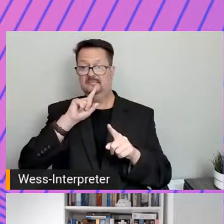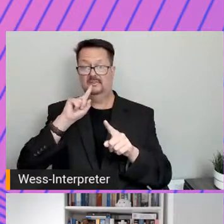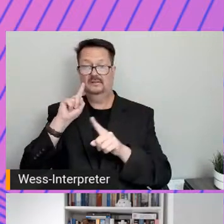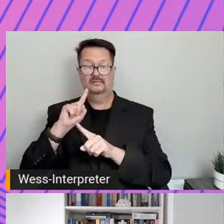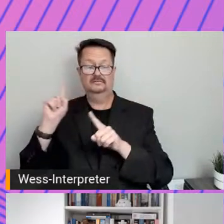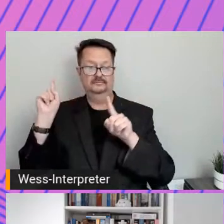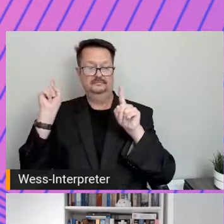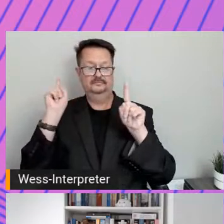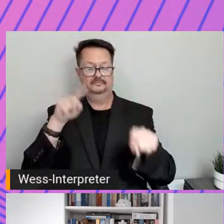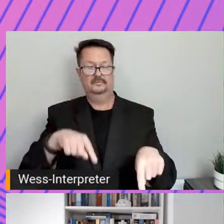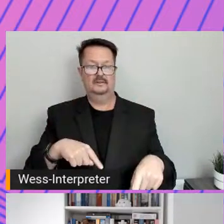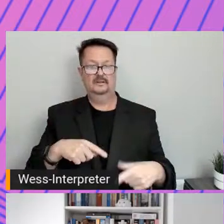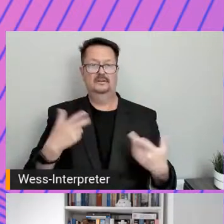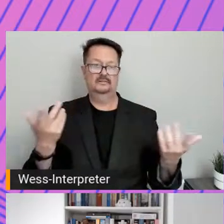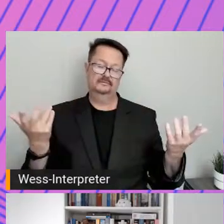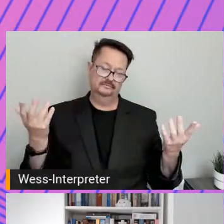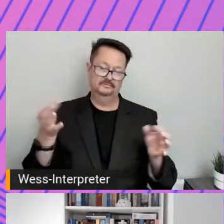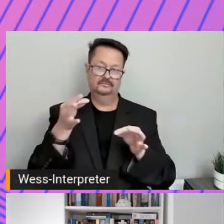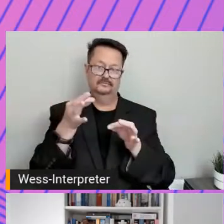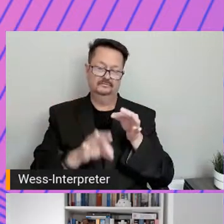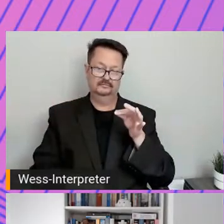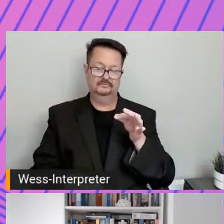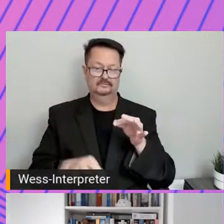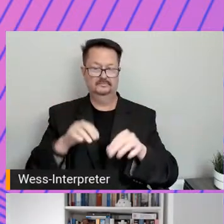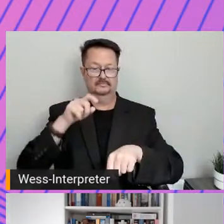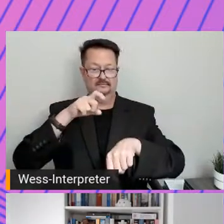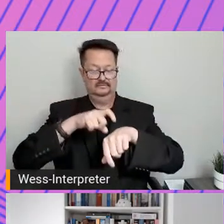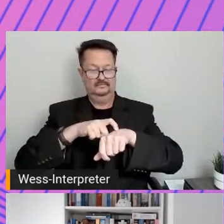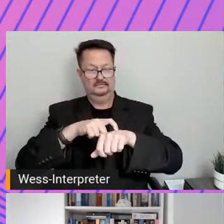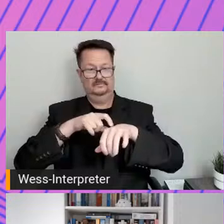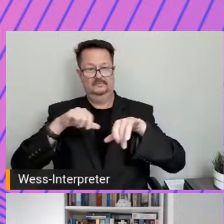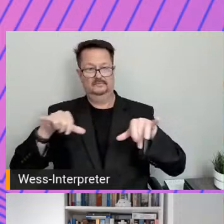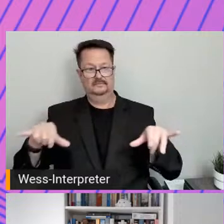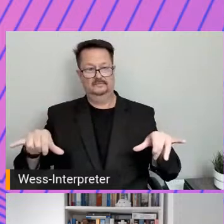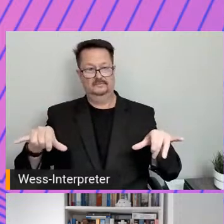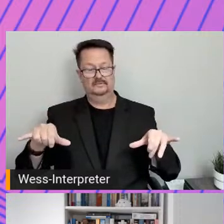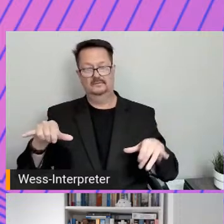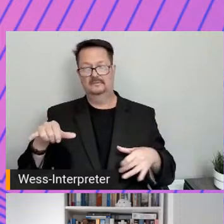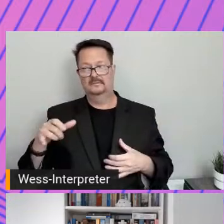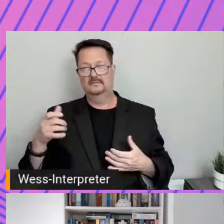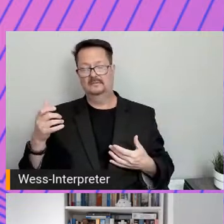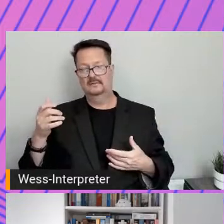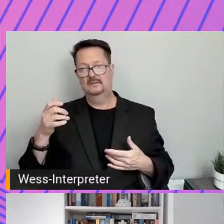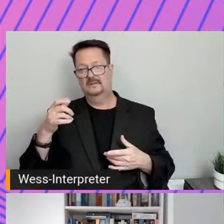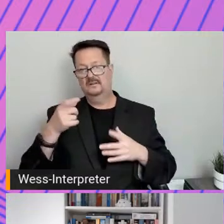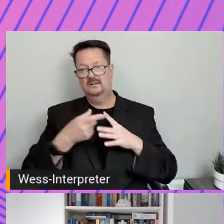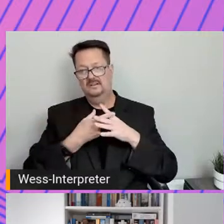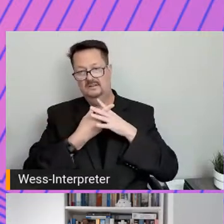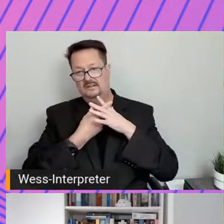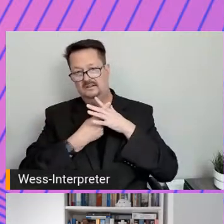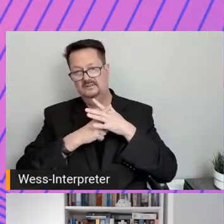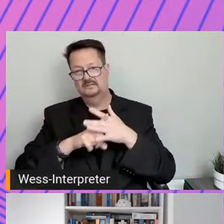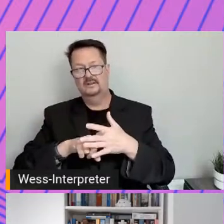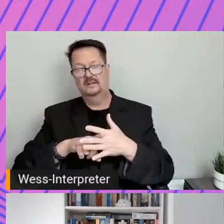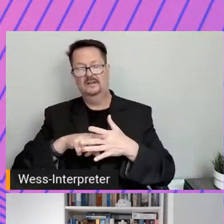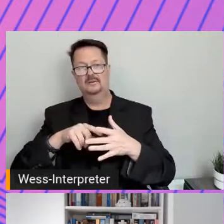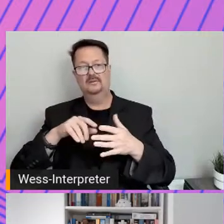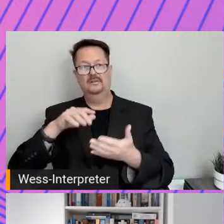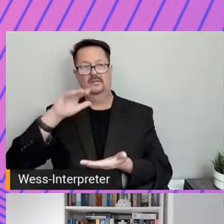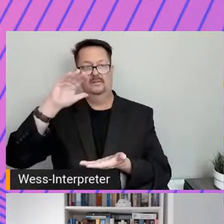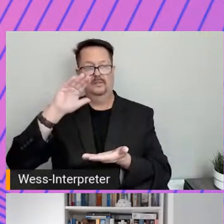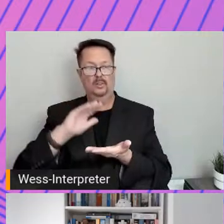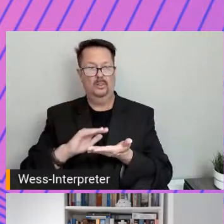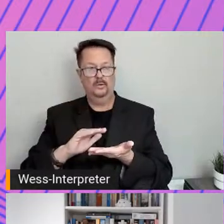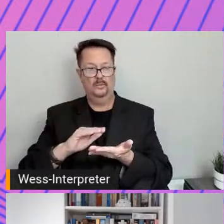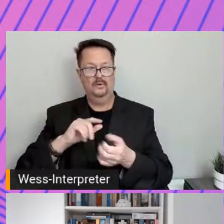you need concurrency optimized compute. You need compute that can start out with low concurrency and can grow